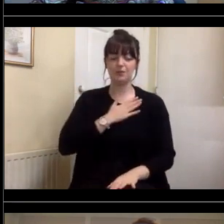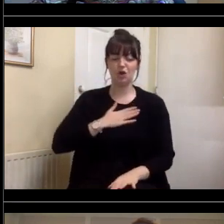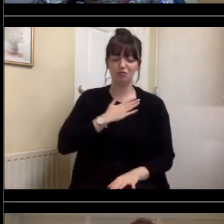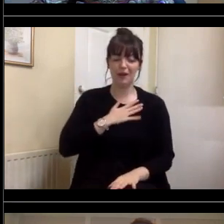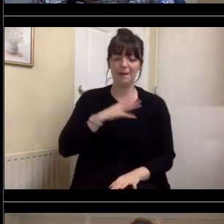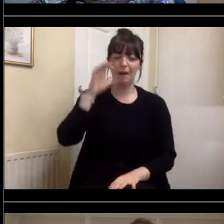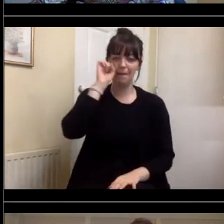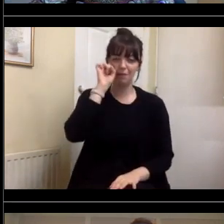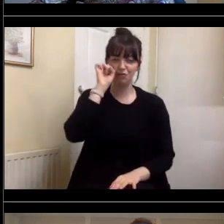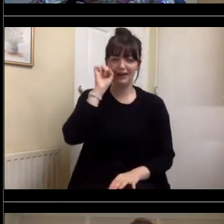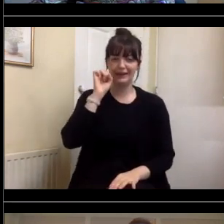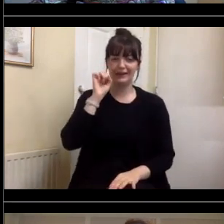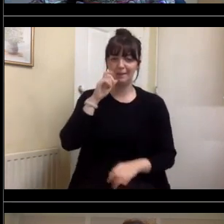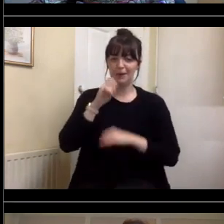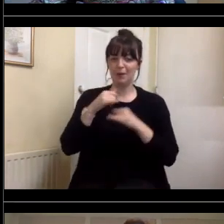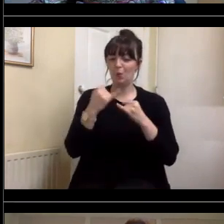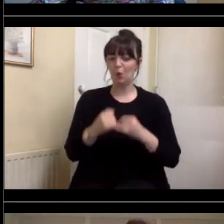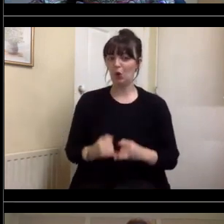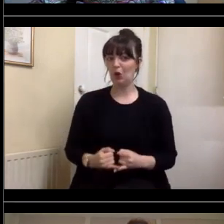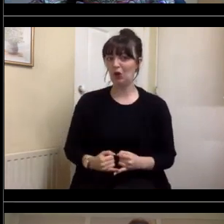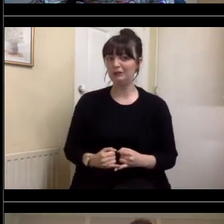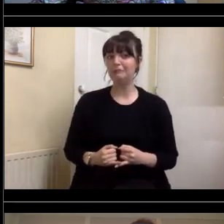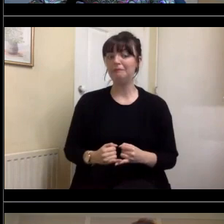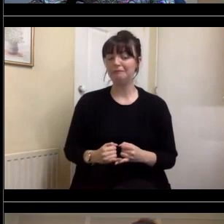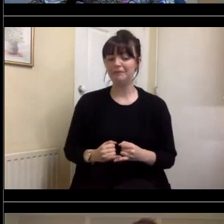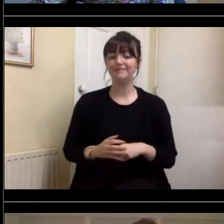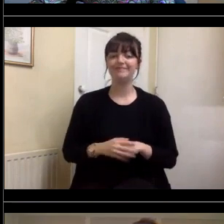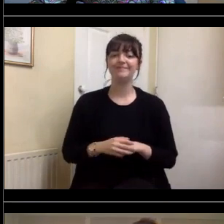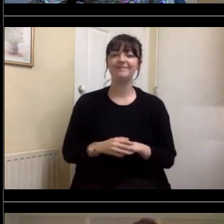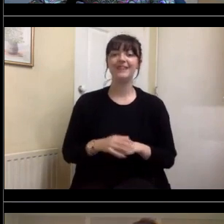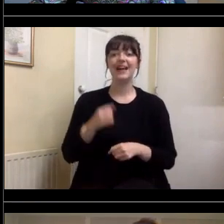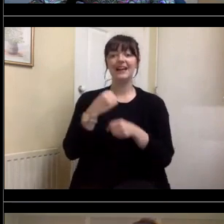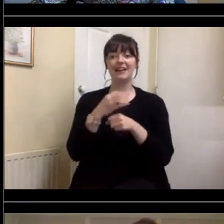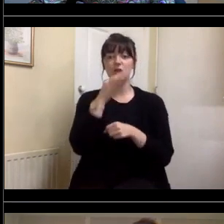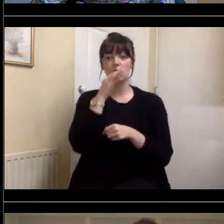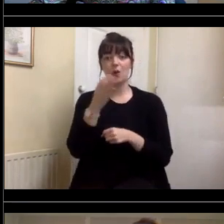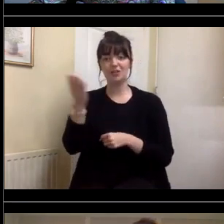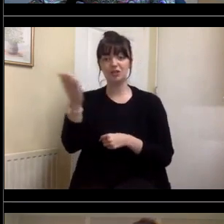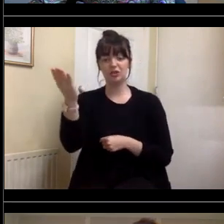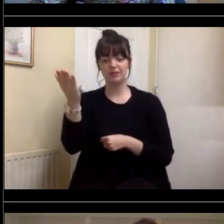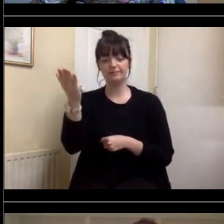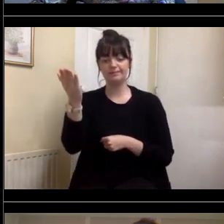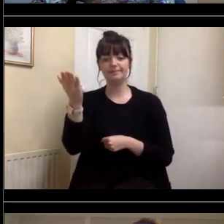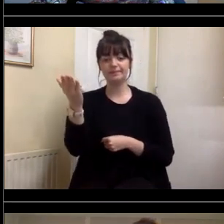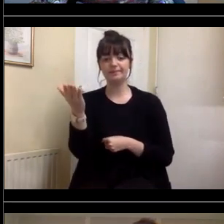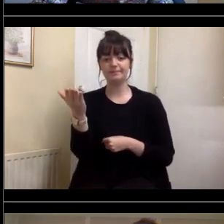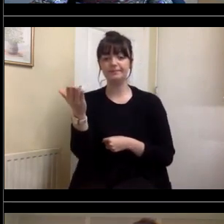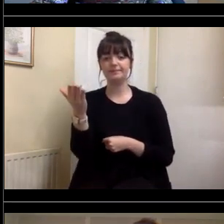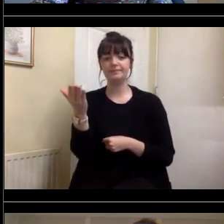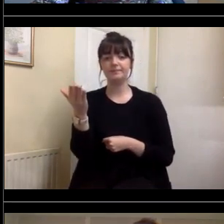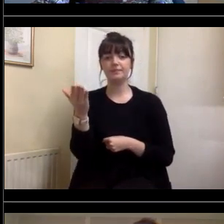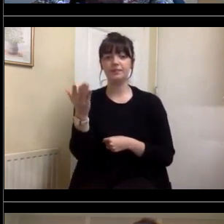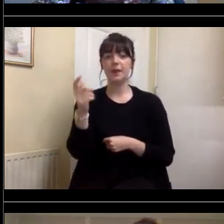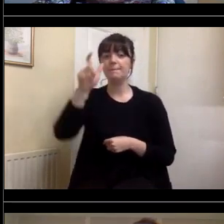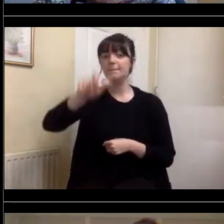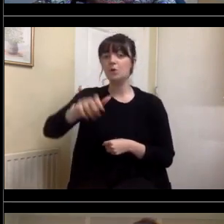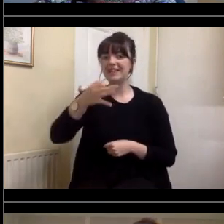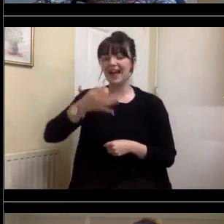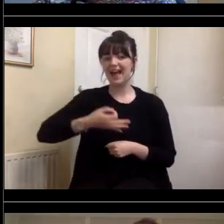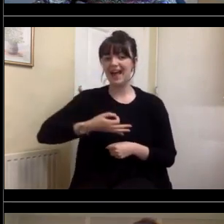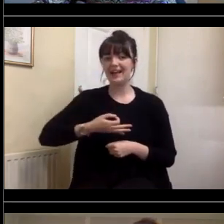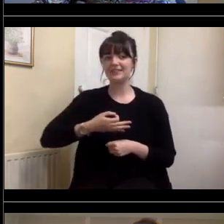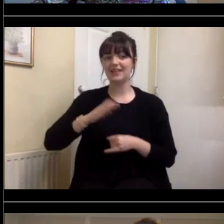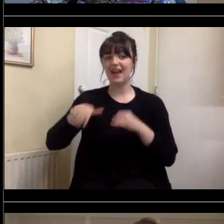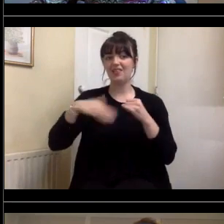should be, clearly. Gary, a question for you now, moving on. This person is asking, at the end of